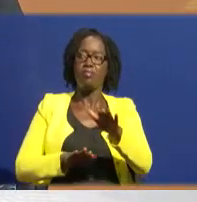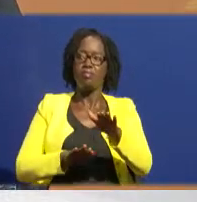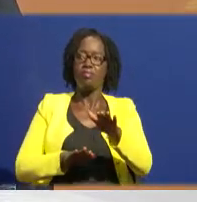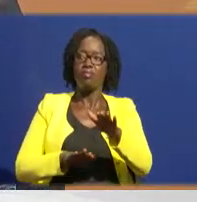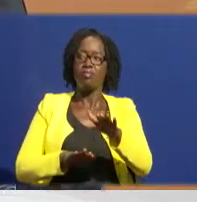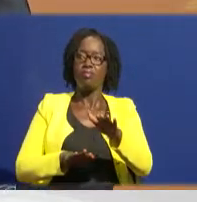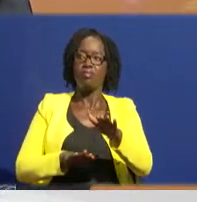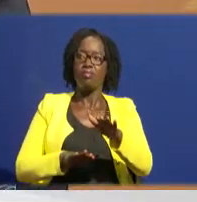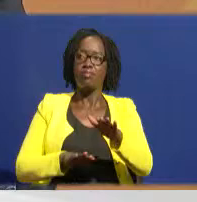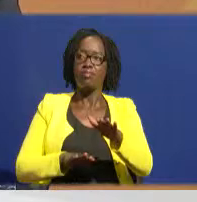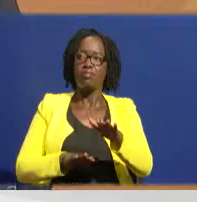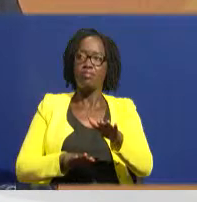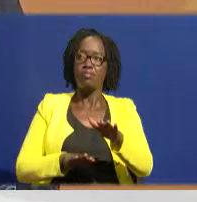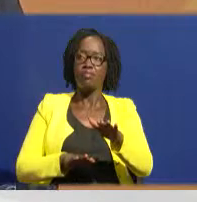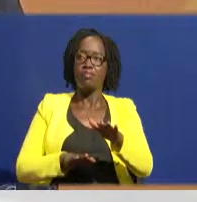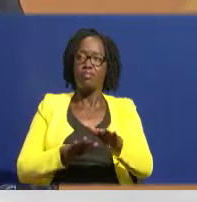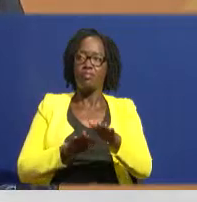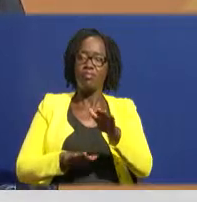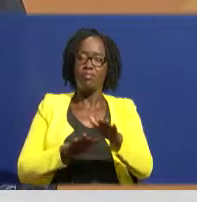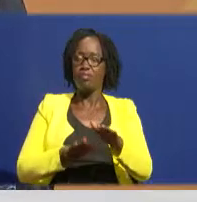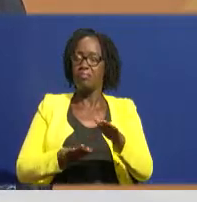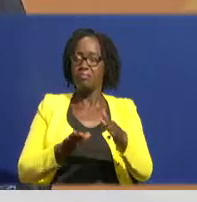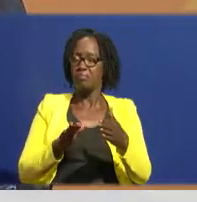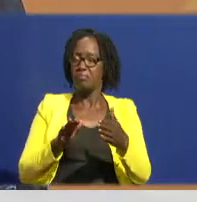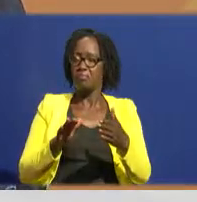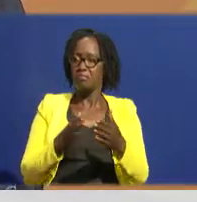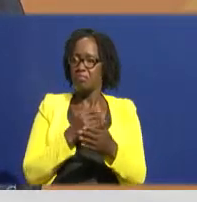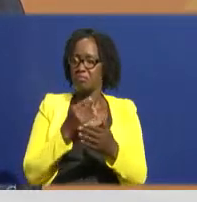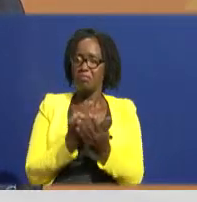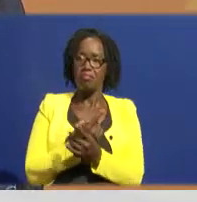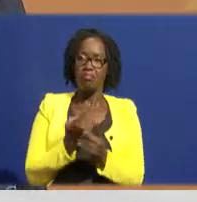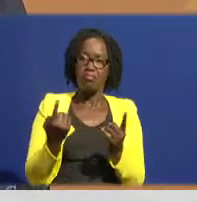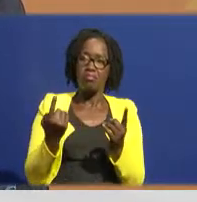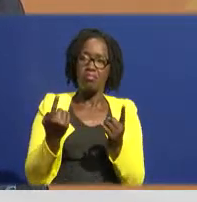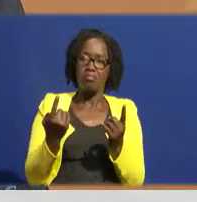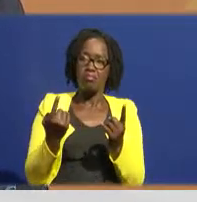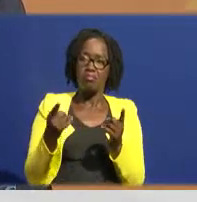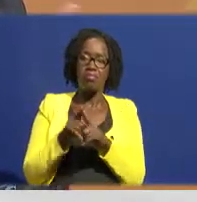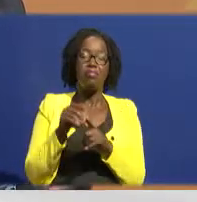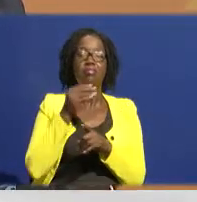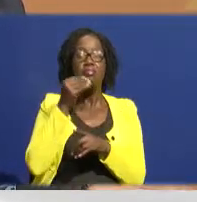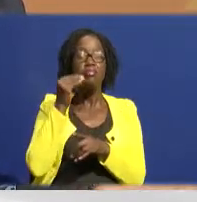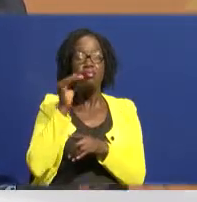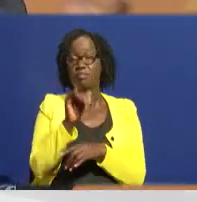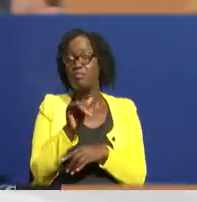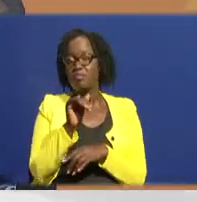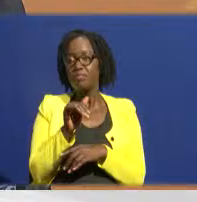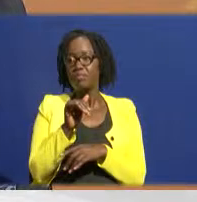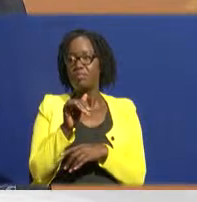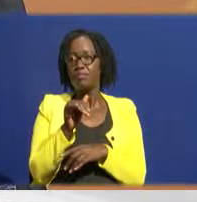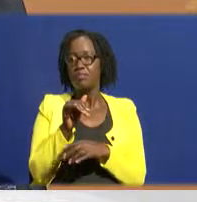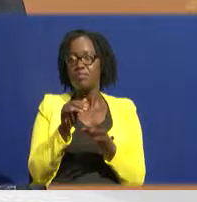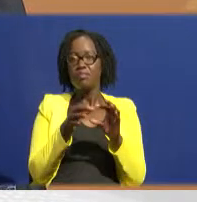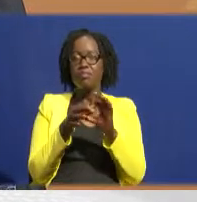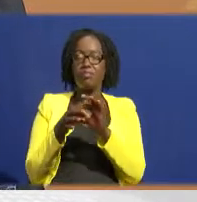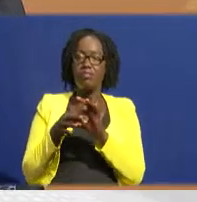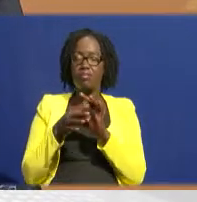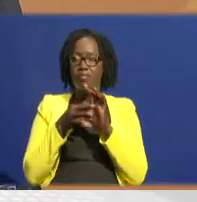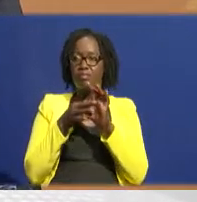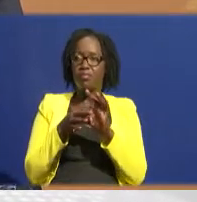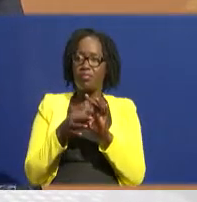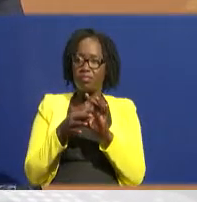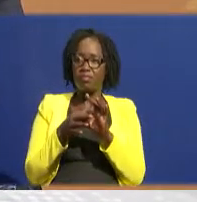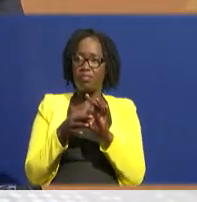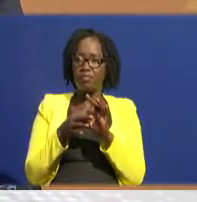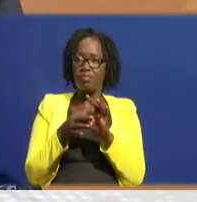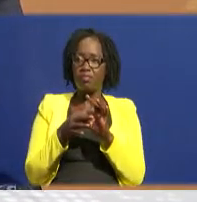become good tailors and things like that. So as they are still at home, we bring them together soon